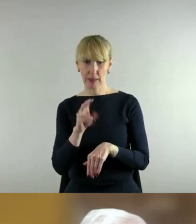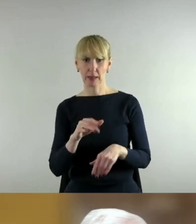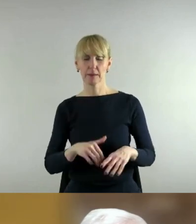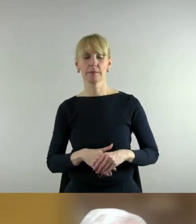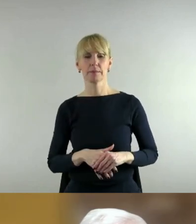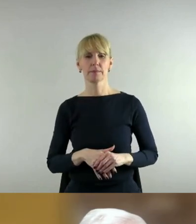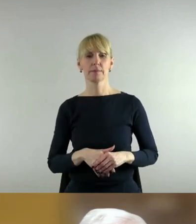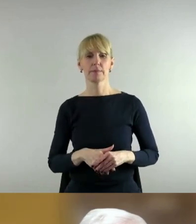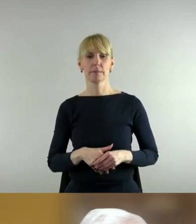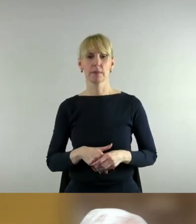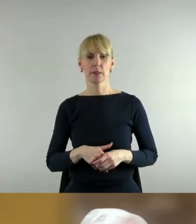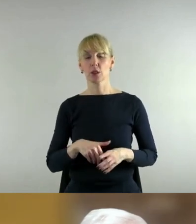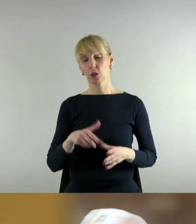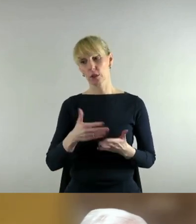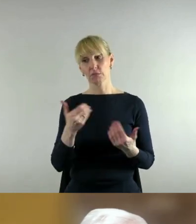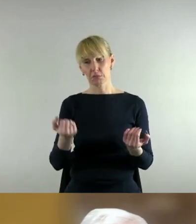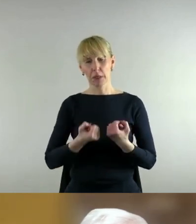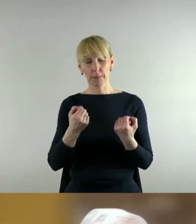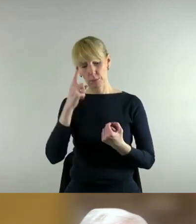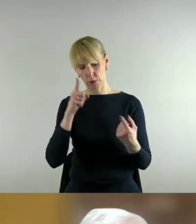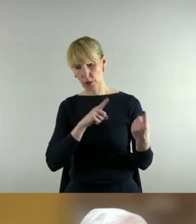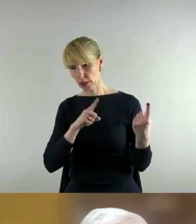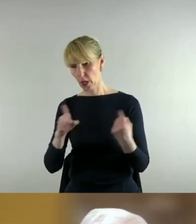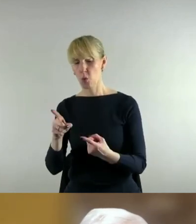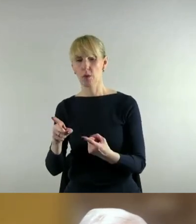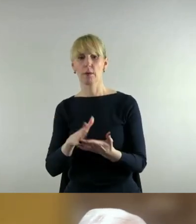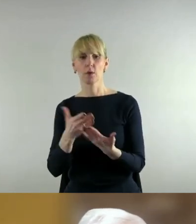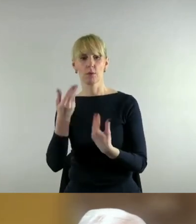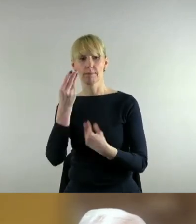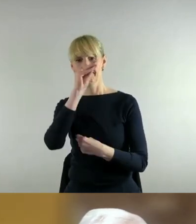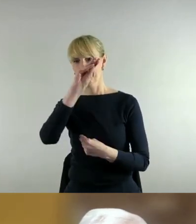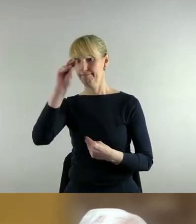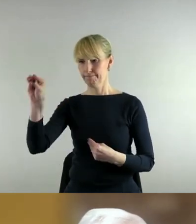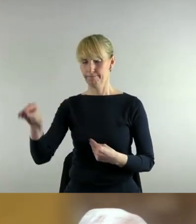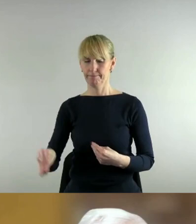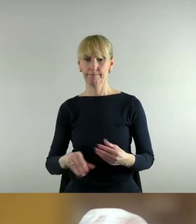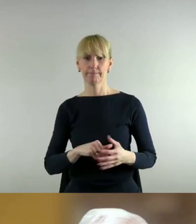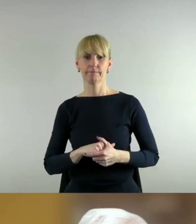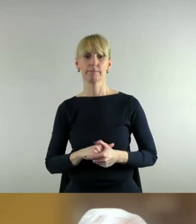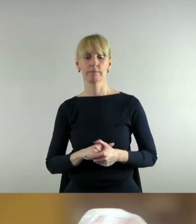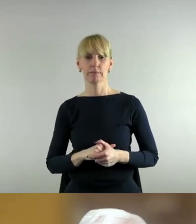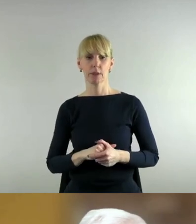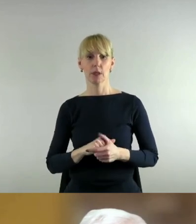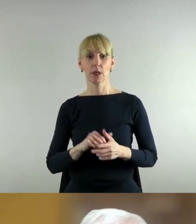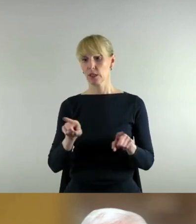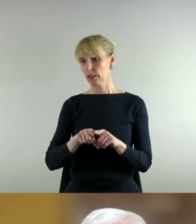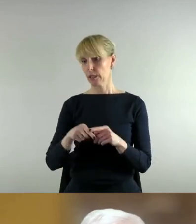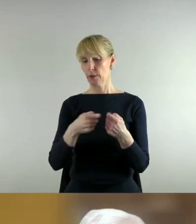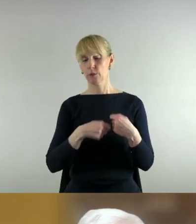all our programs, we really try to include this direction of our activities and share it and transfer it to